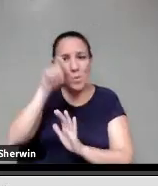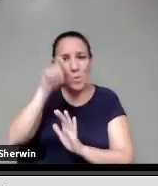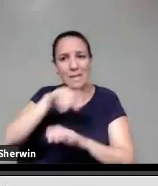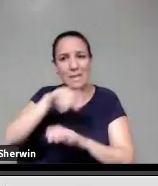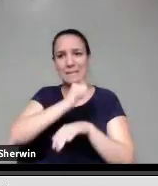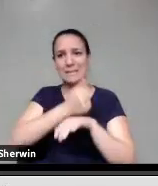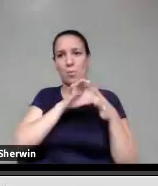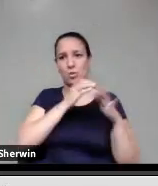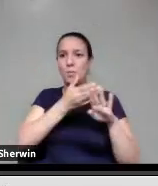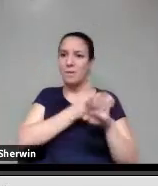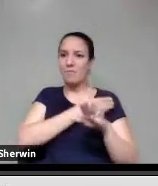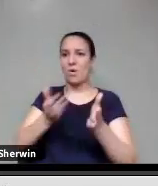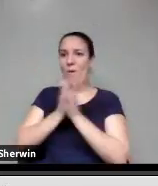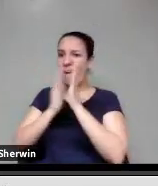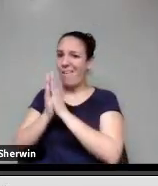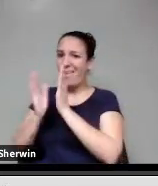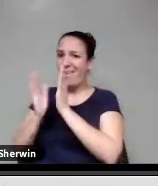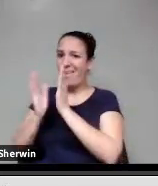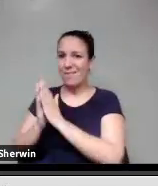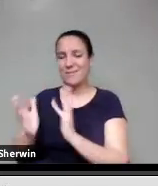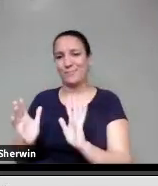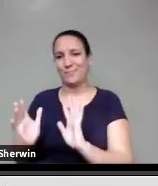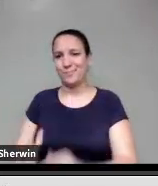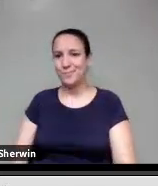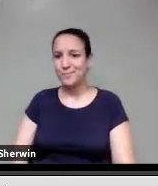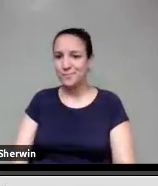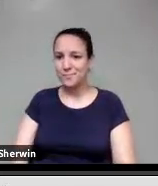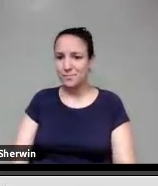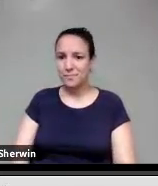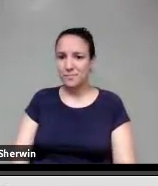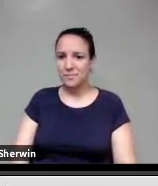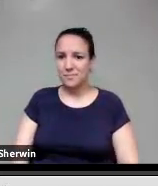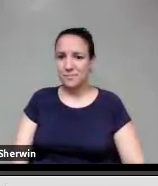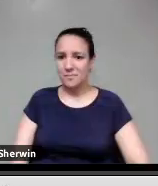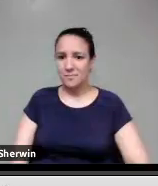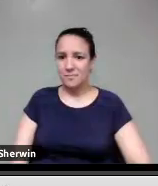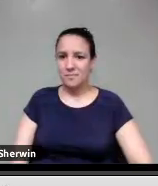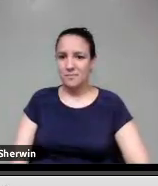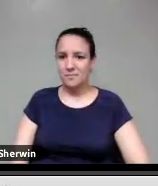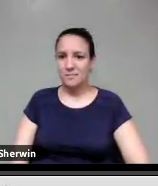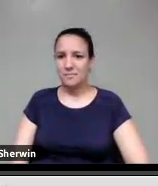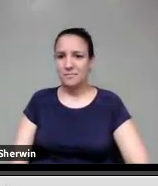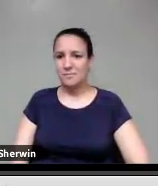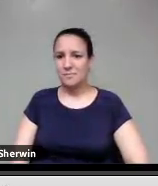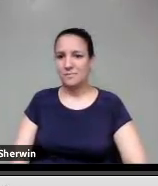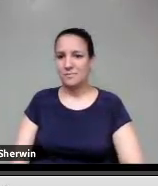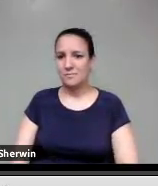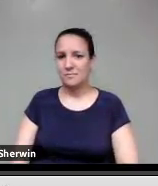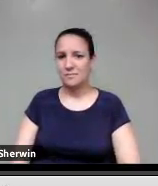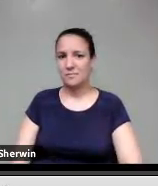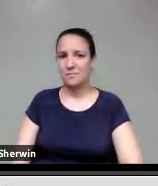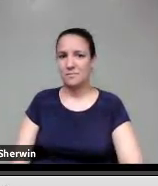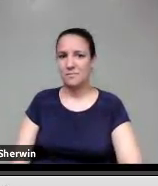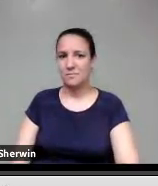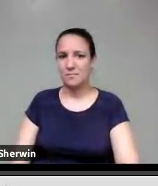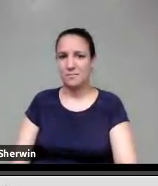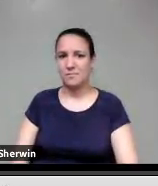relationship as you go along. So face-to-face is very valuable to do that. Web blogs are